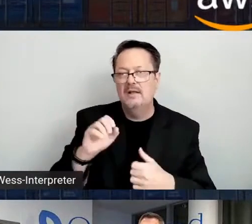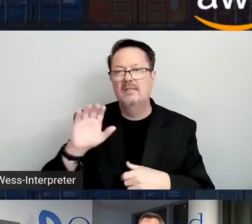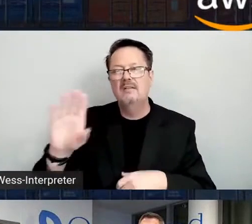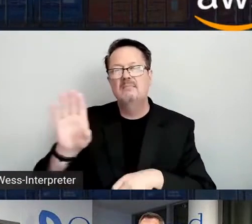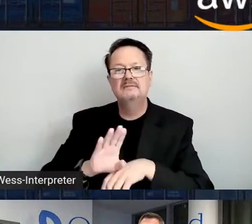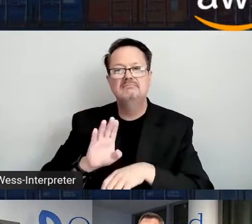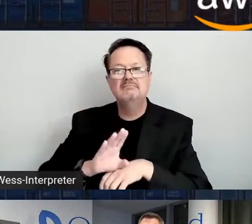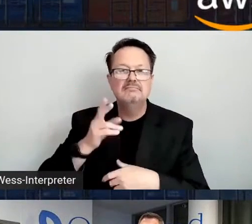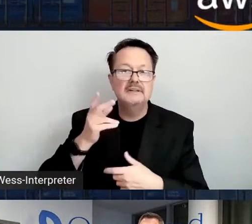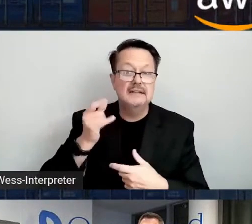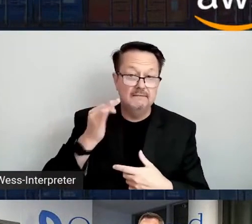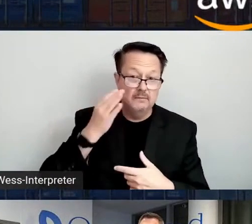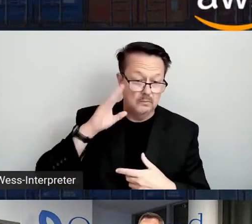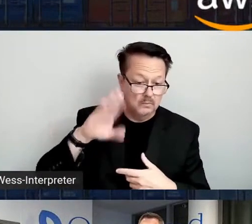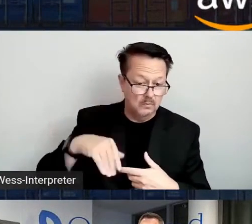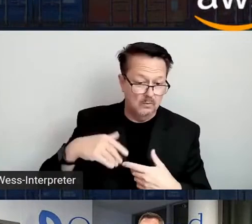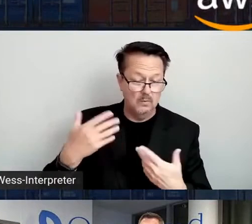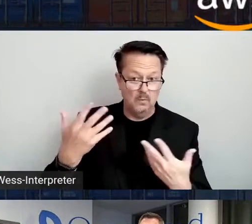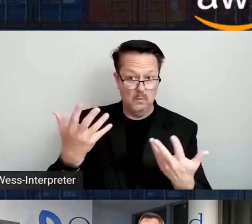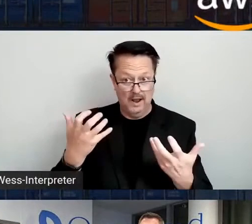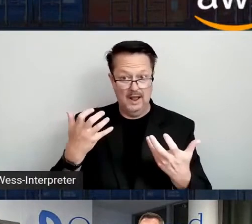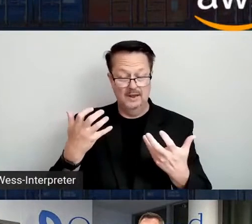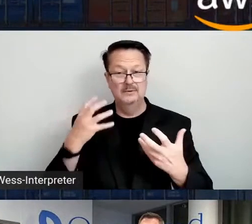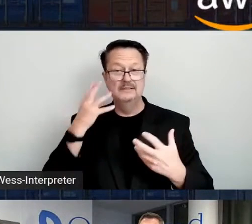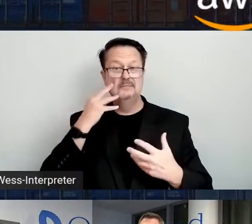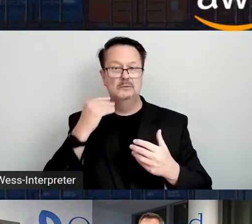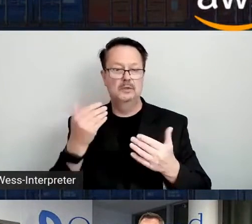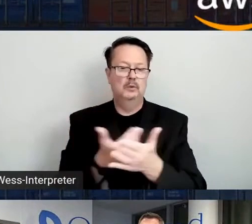maybe looking to do is experiment with a new operating model.